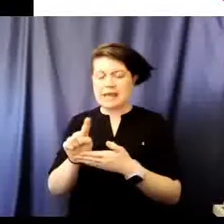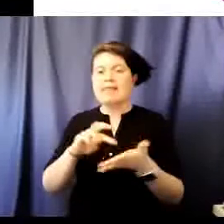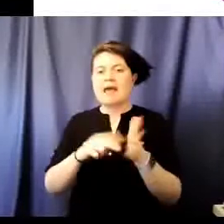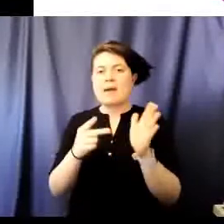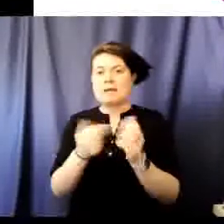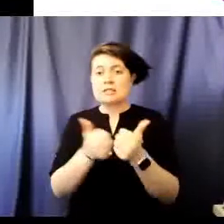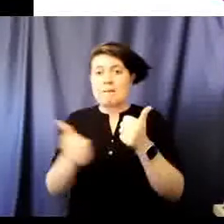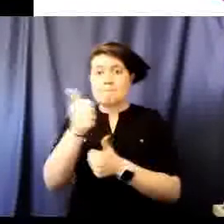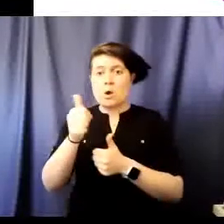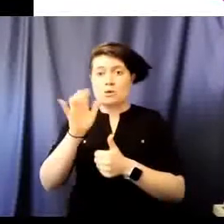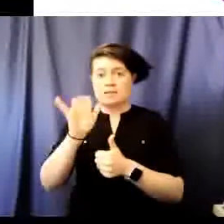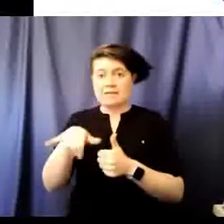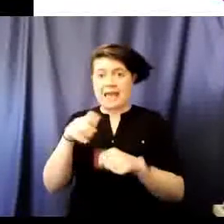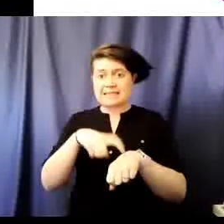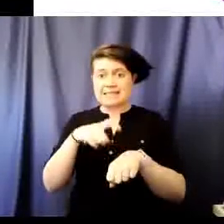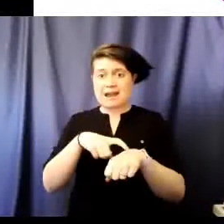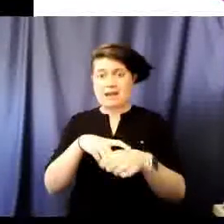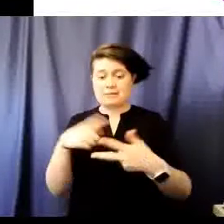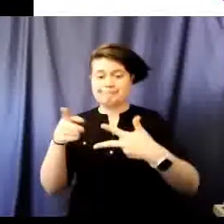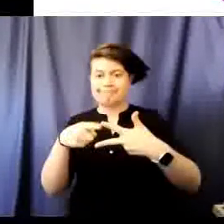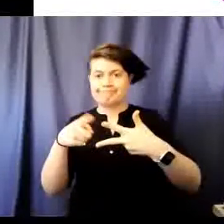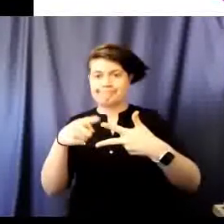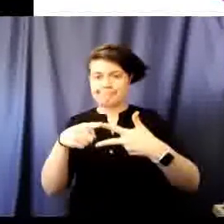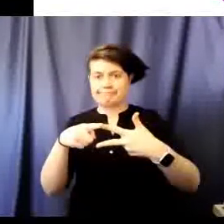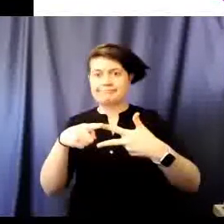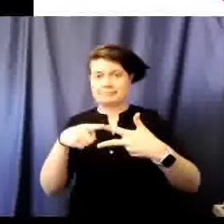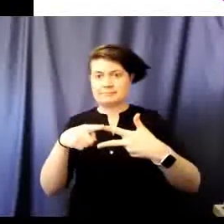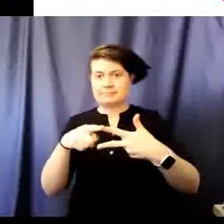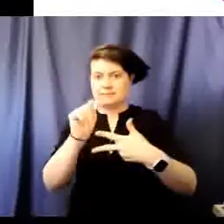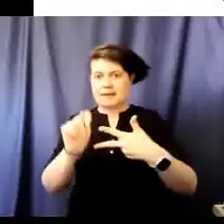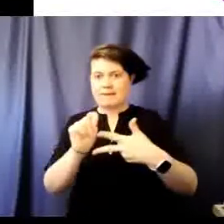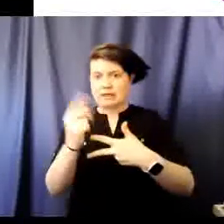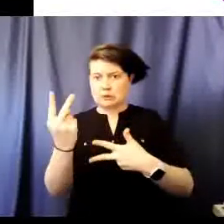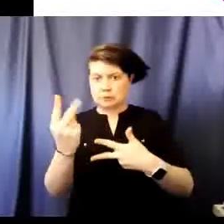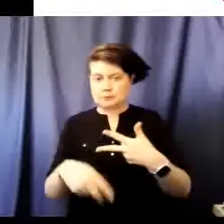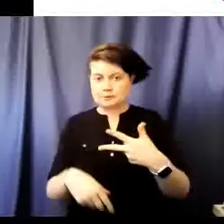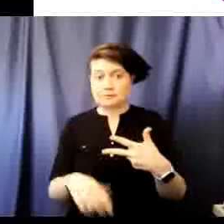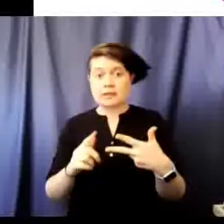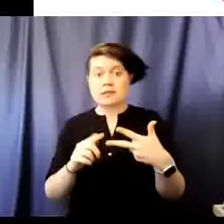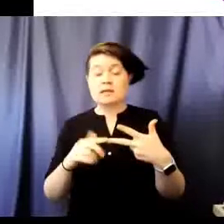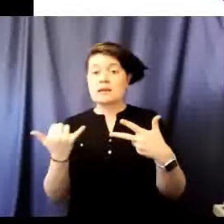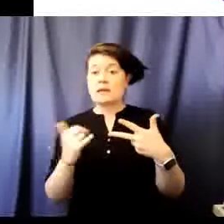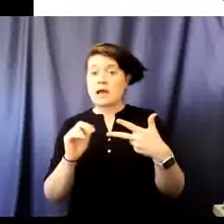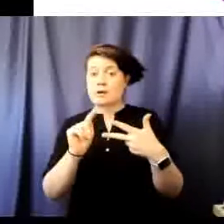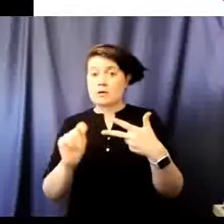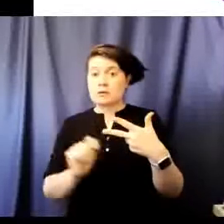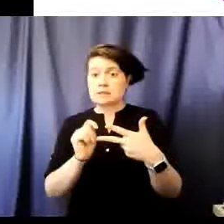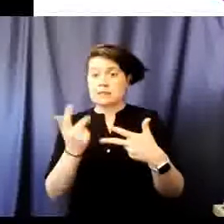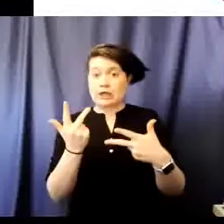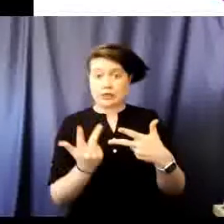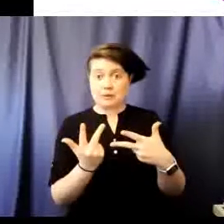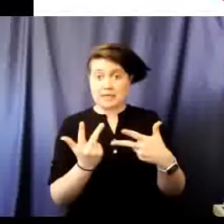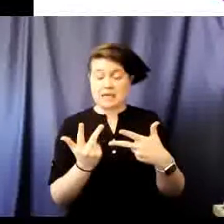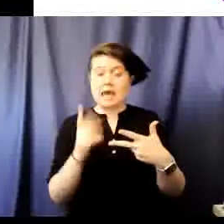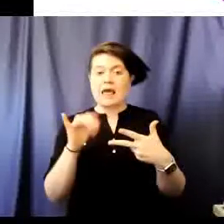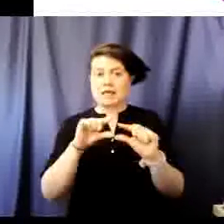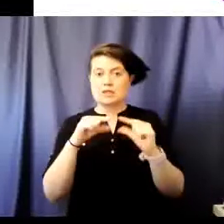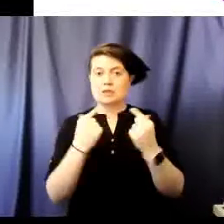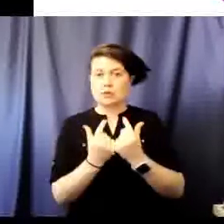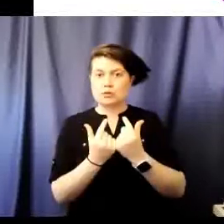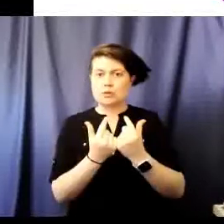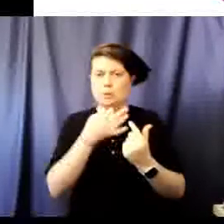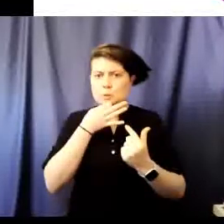stage. And then stage 3, that is a little bit more succinct, is when the group is transitioning to a